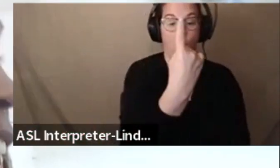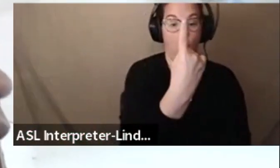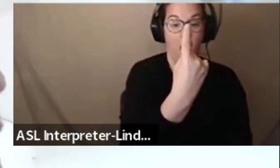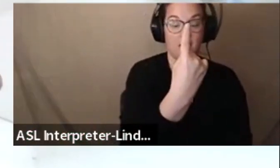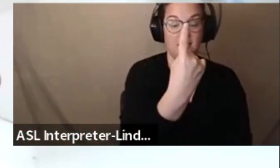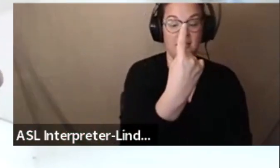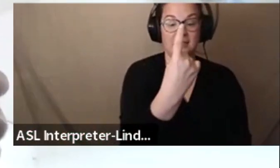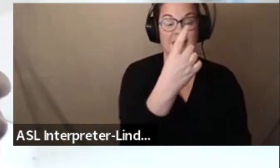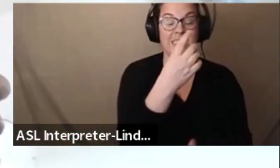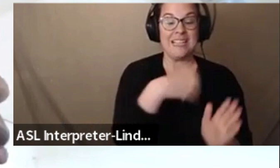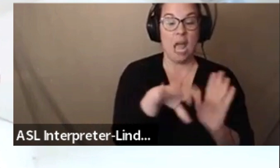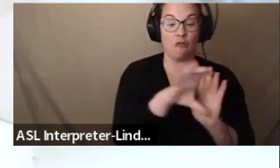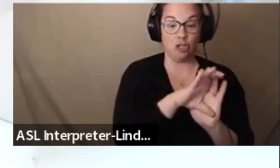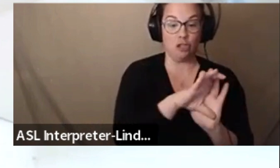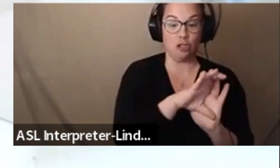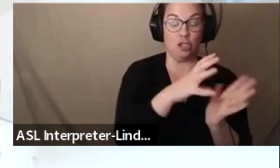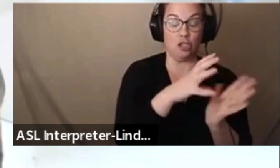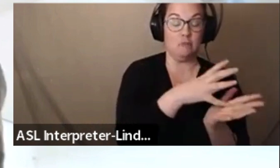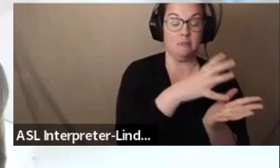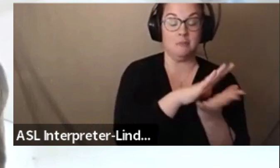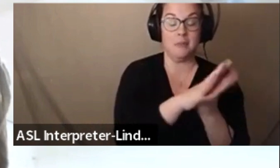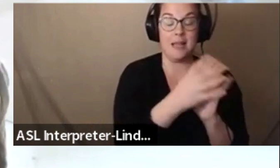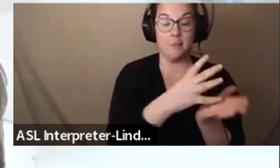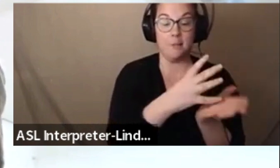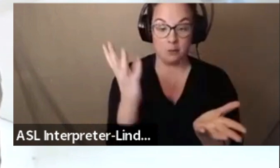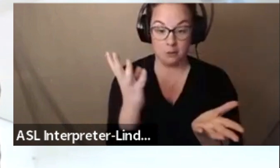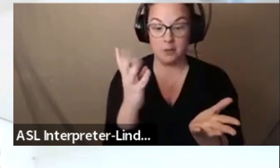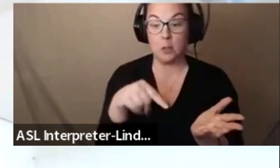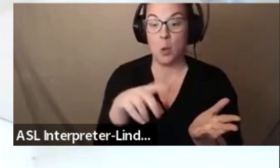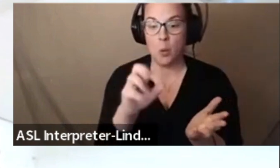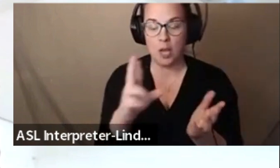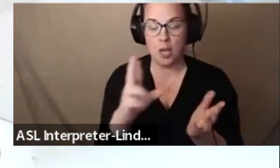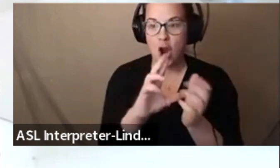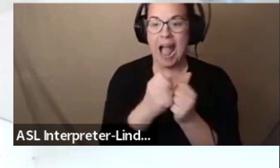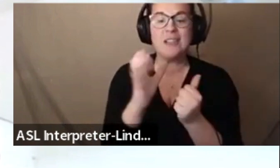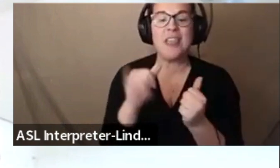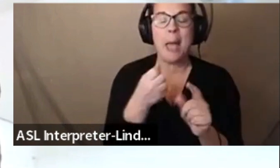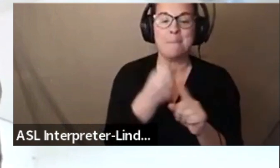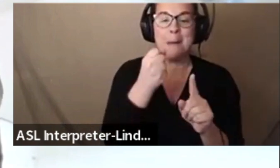question, how does that affect all the other dominoes in the story?